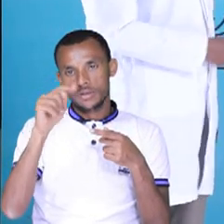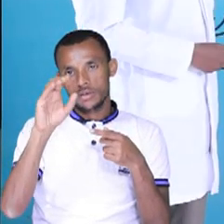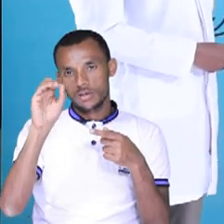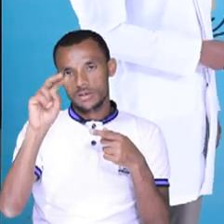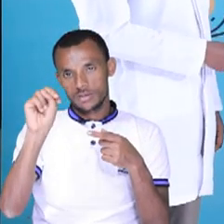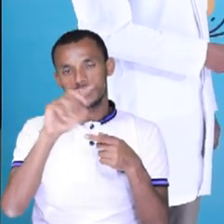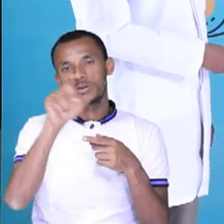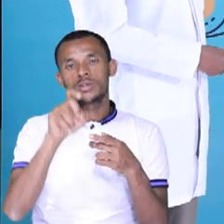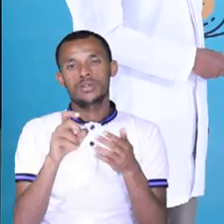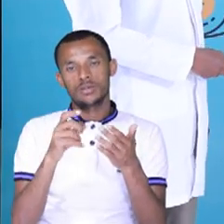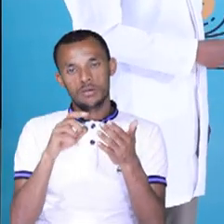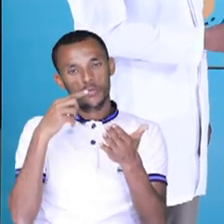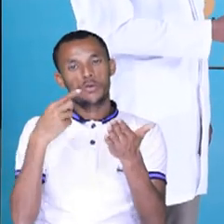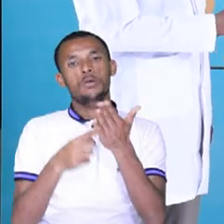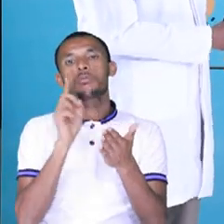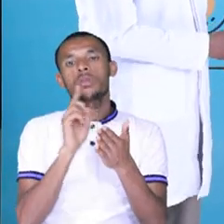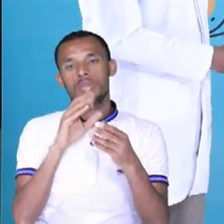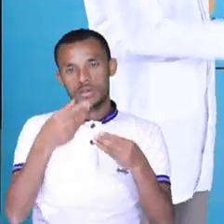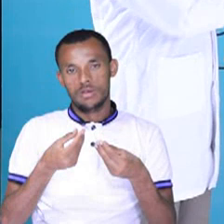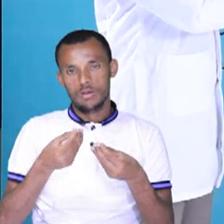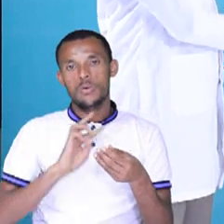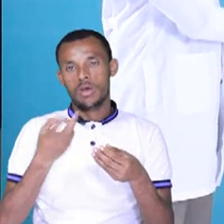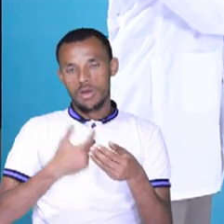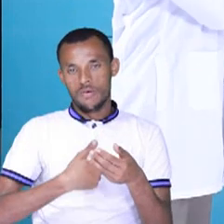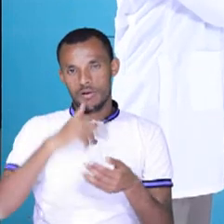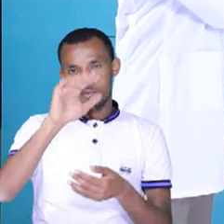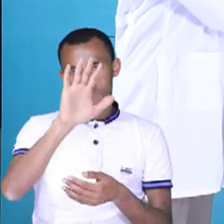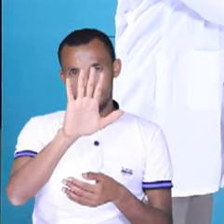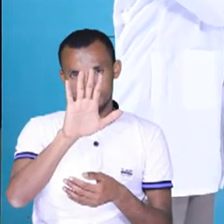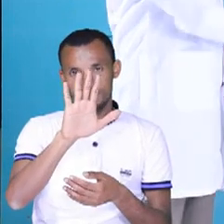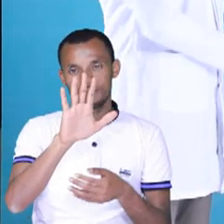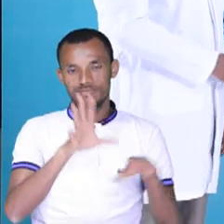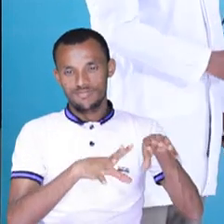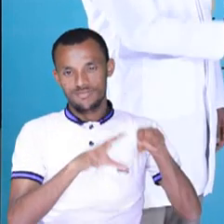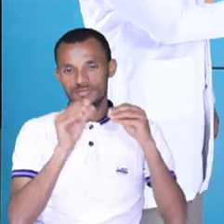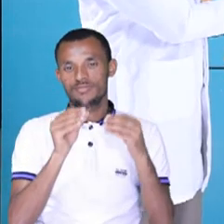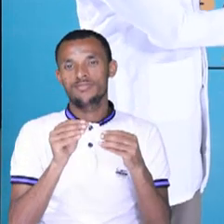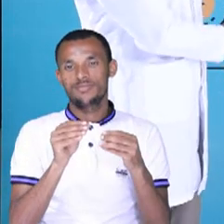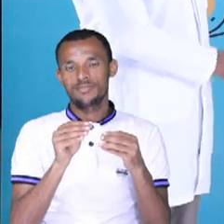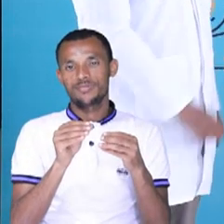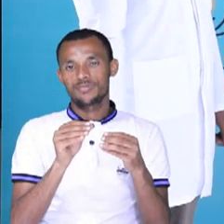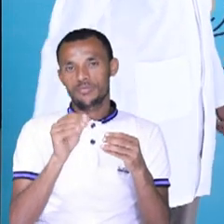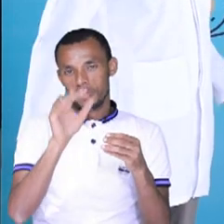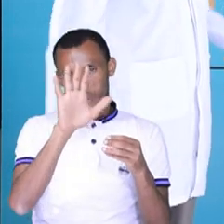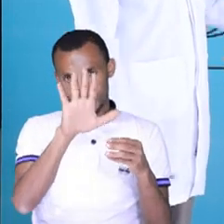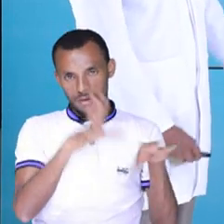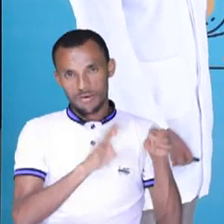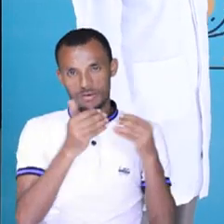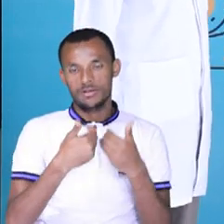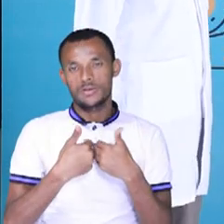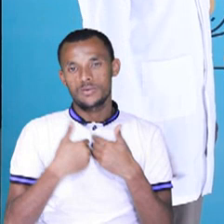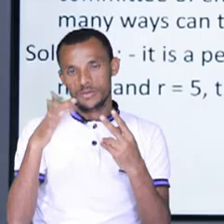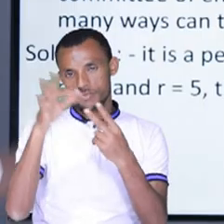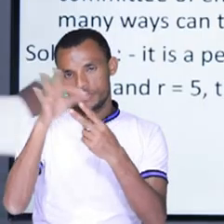What information is given here? We have 5 students or individuals are there contesting for